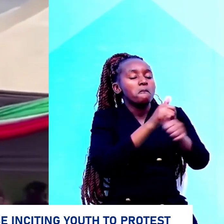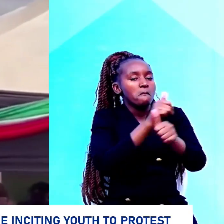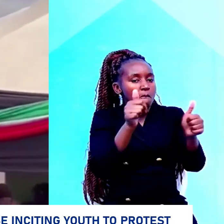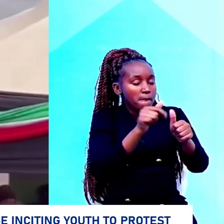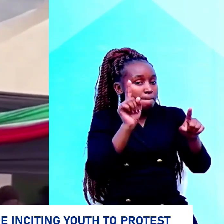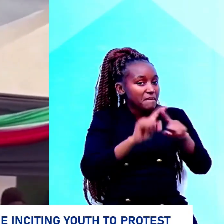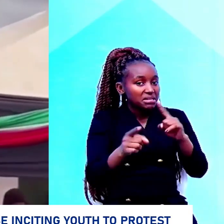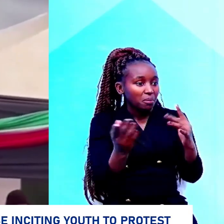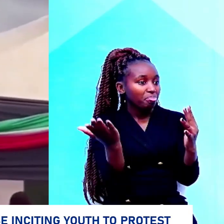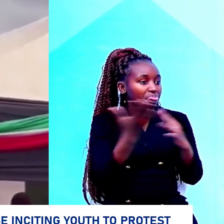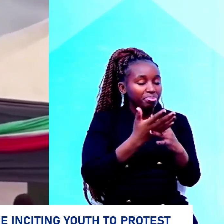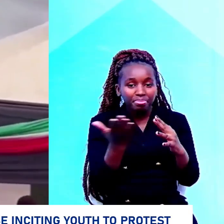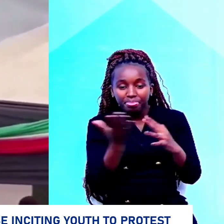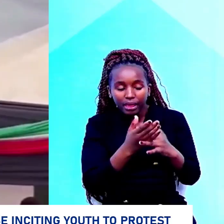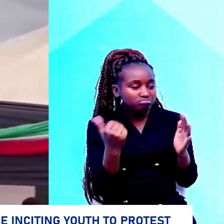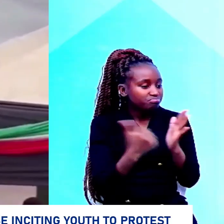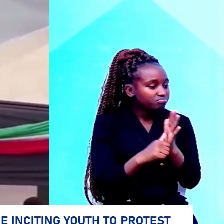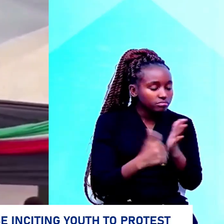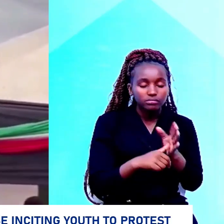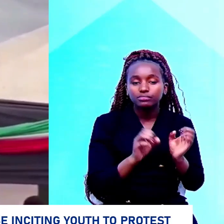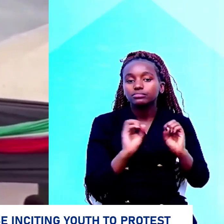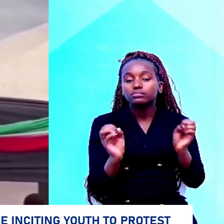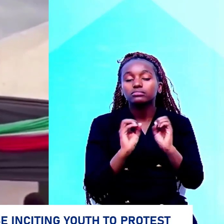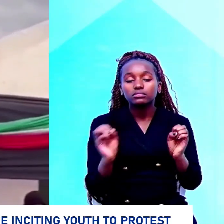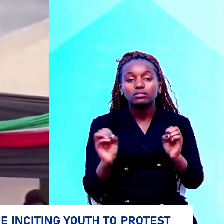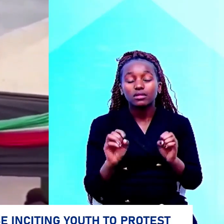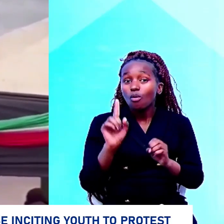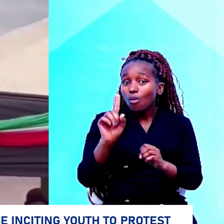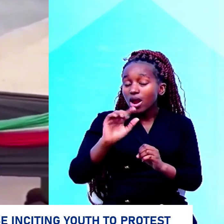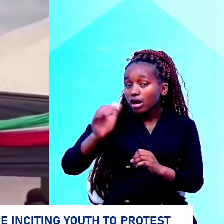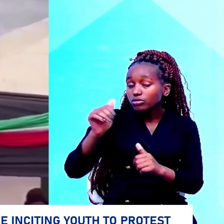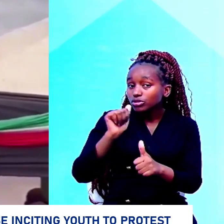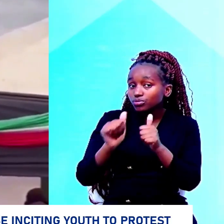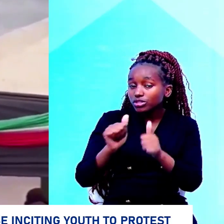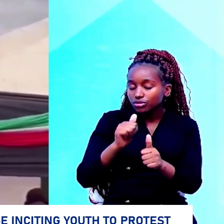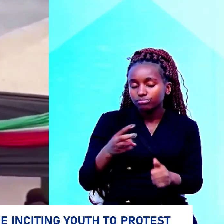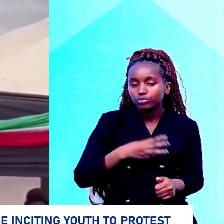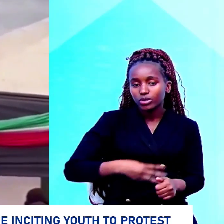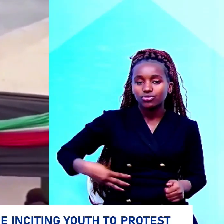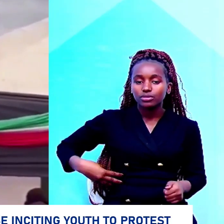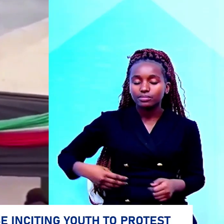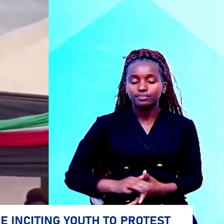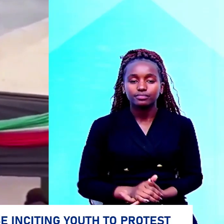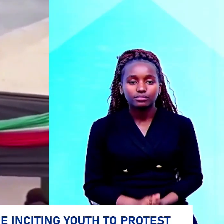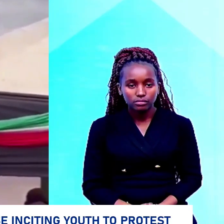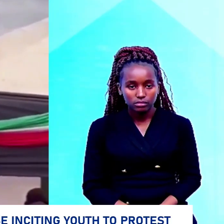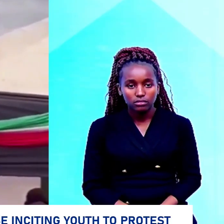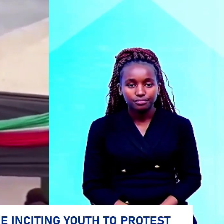uninterrupted. And one of the counties is Wajir County, where